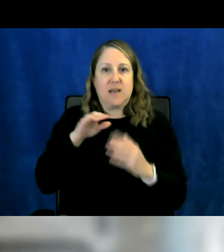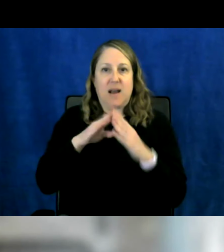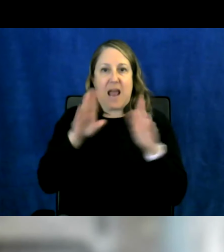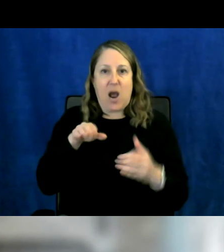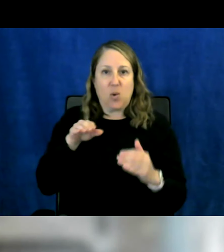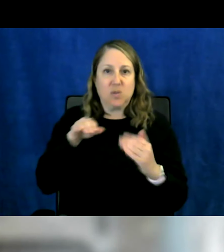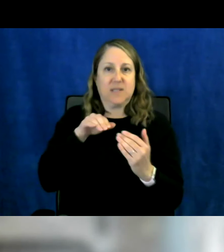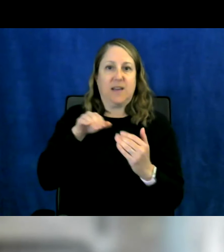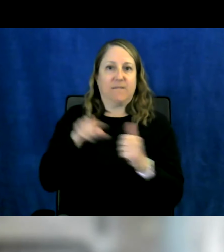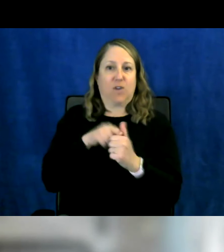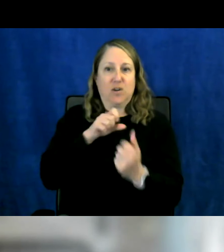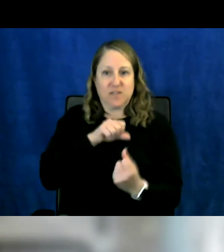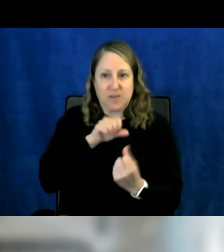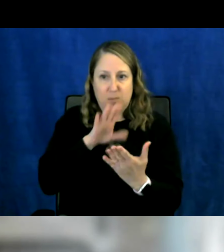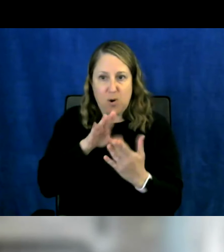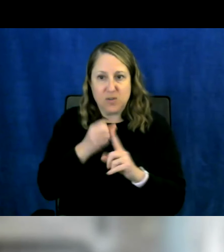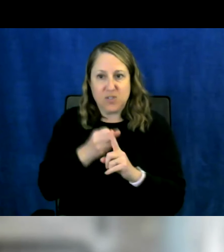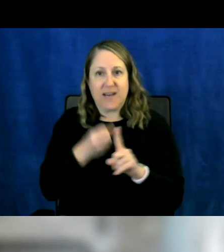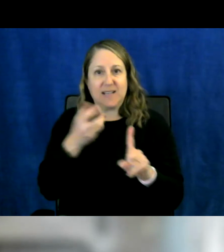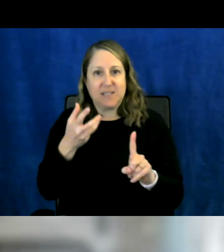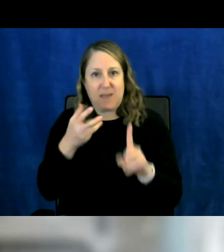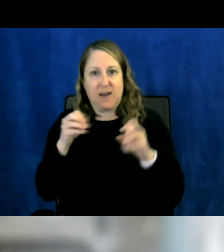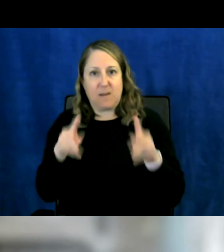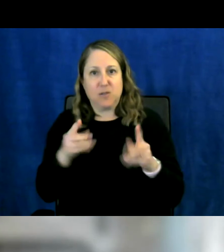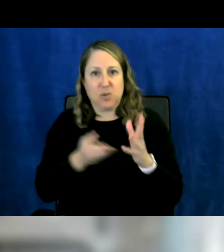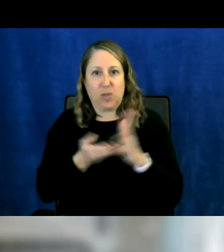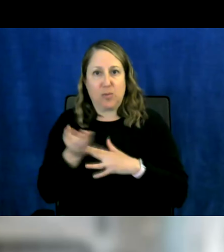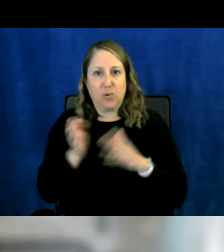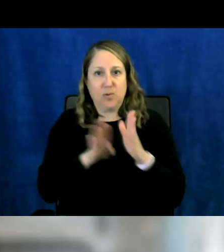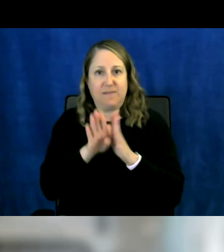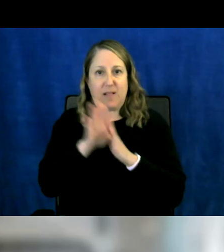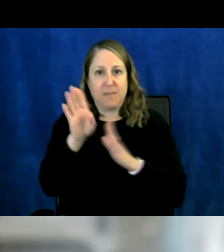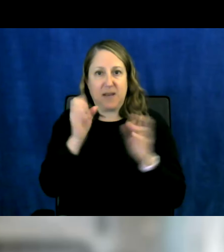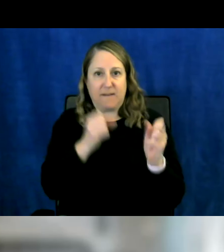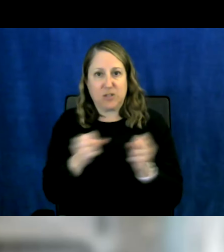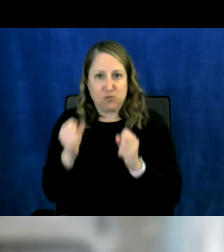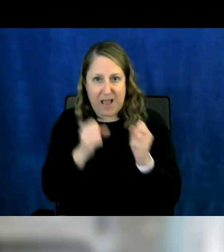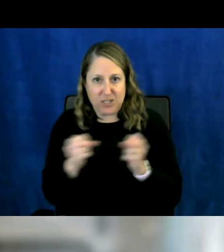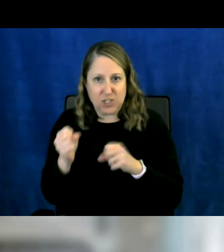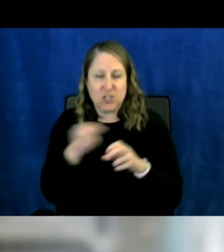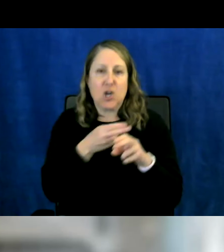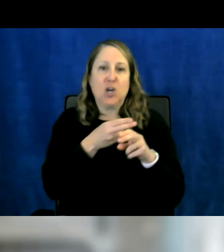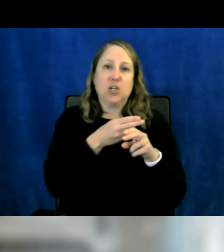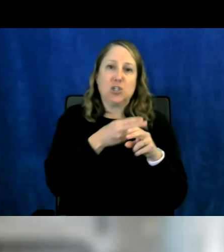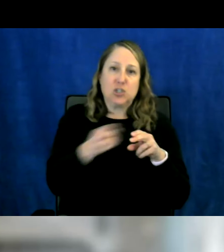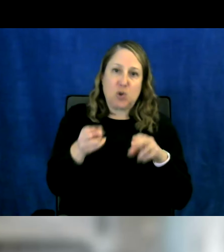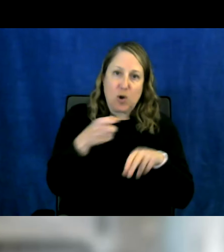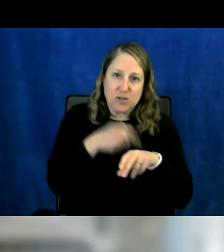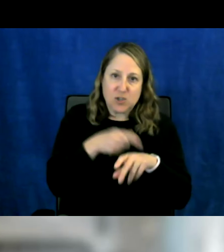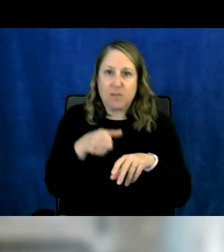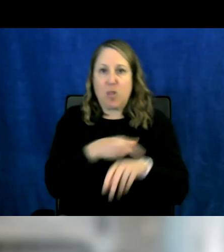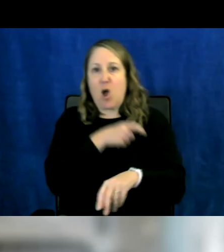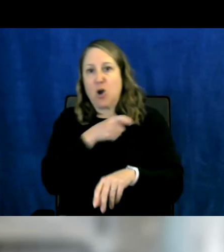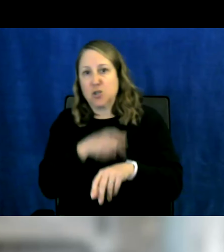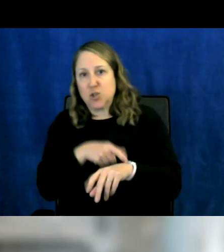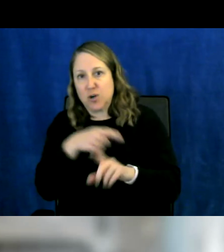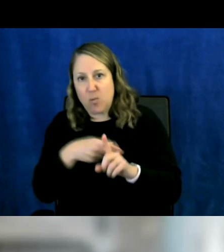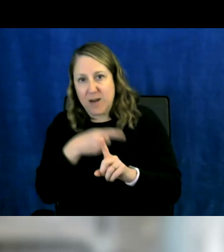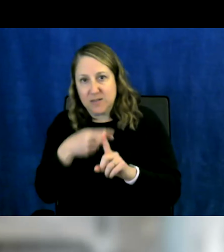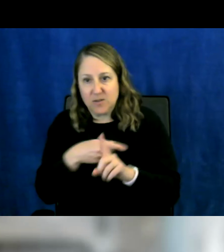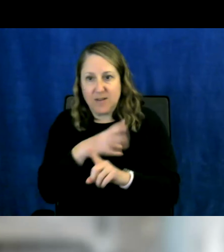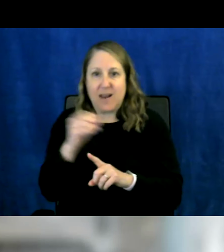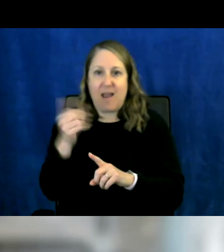permanent housing opportunities through the development of strategies, short and long-term rental assistance, and other rehousing